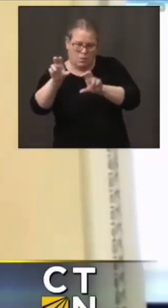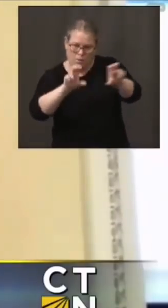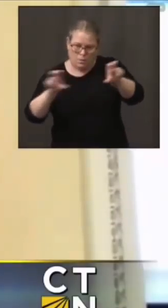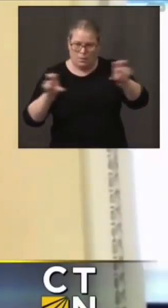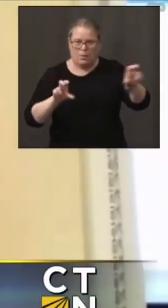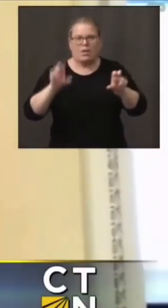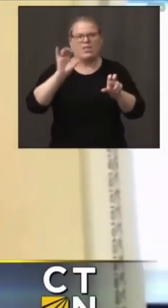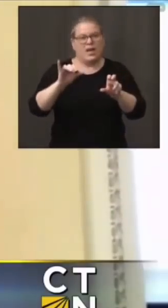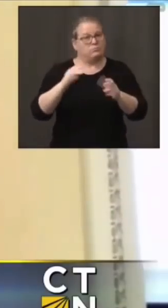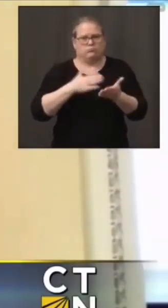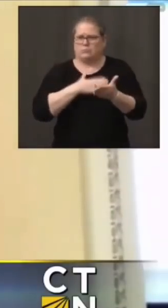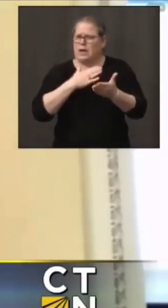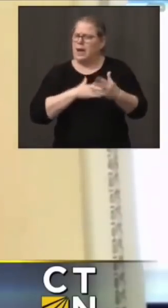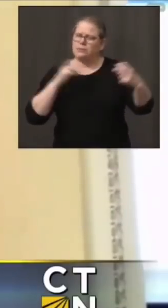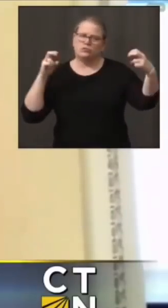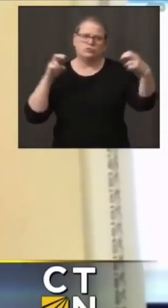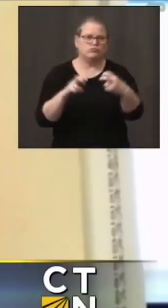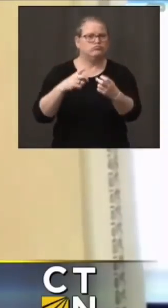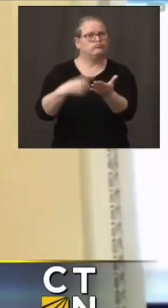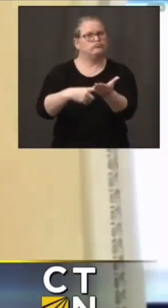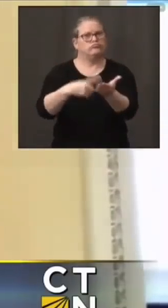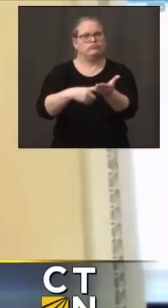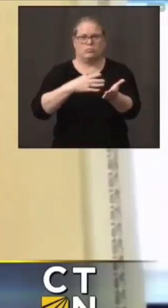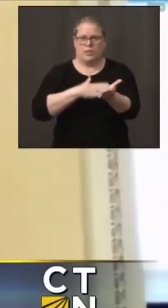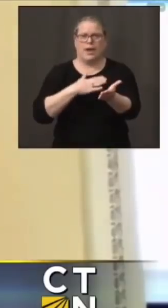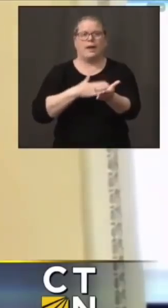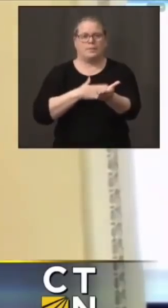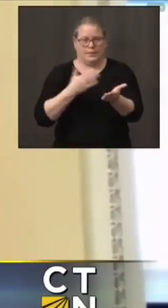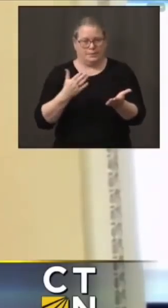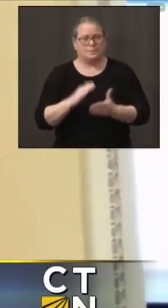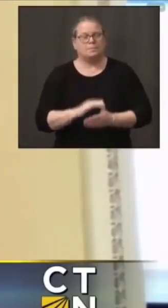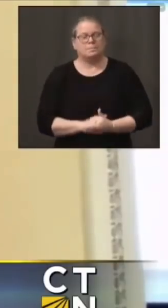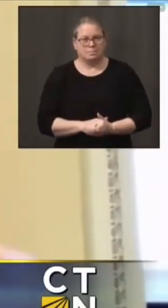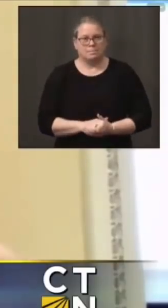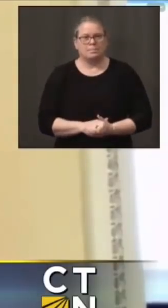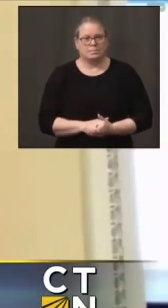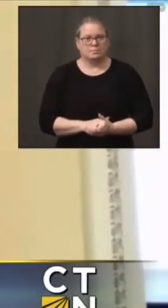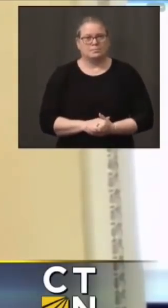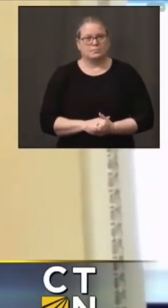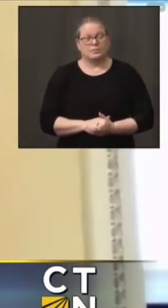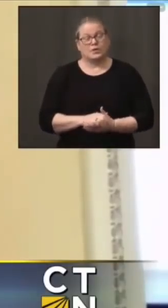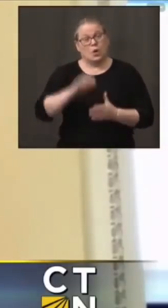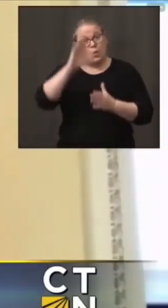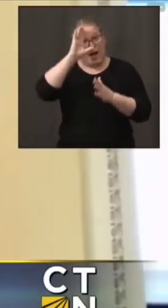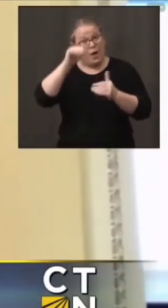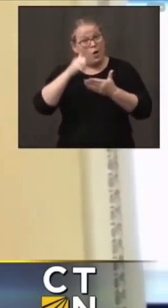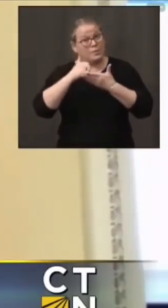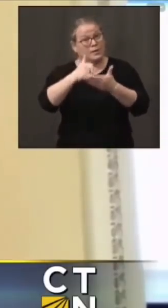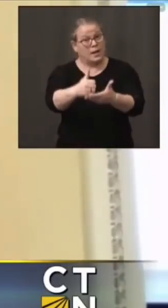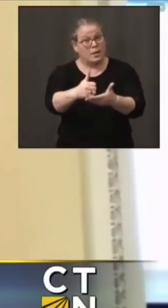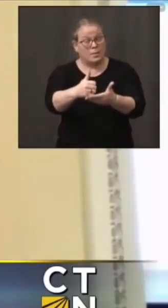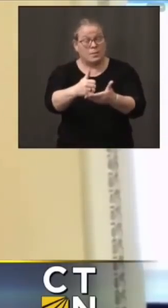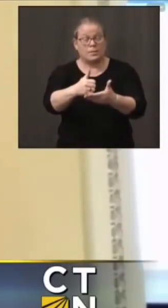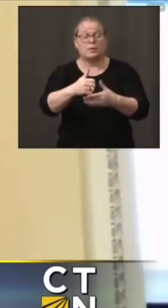is where it is housed. So I hope this is helpful,